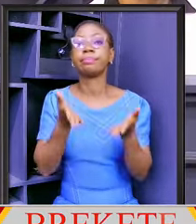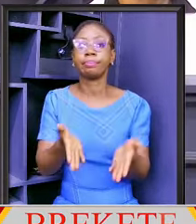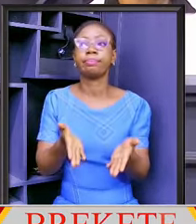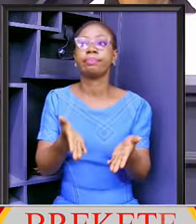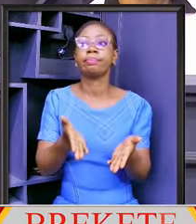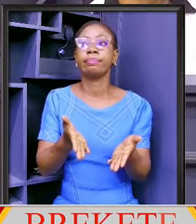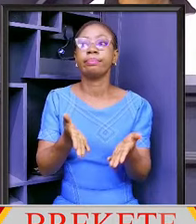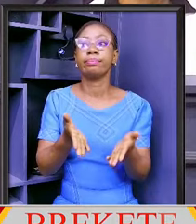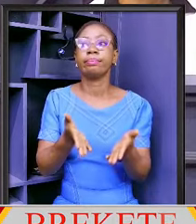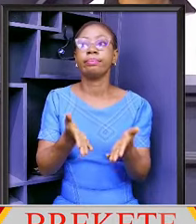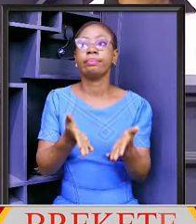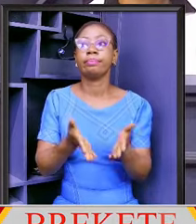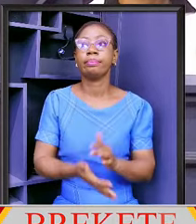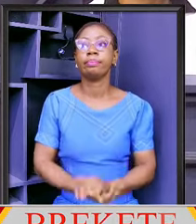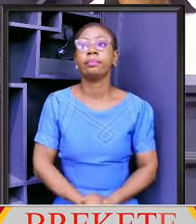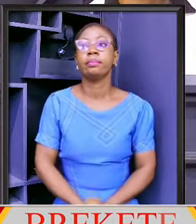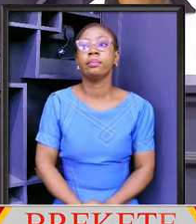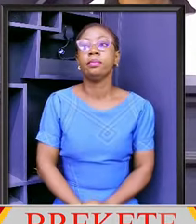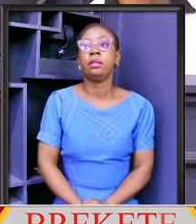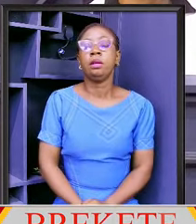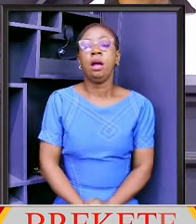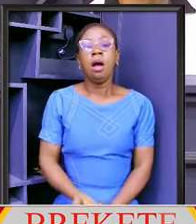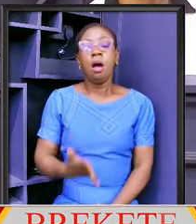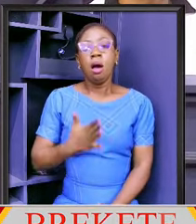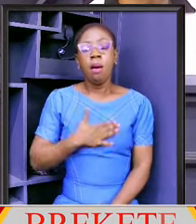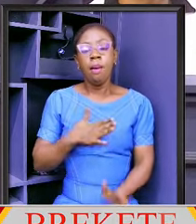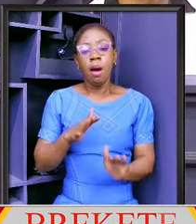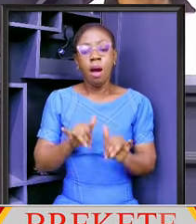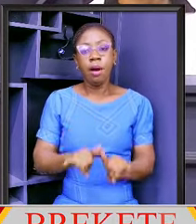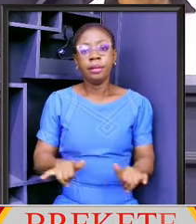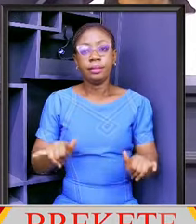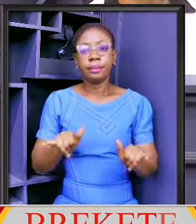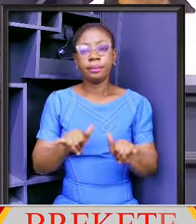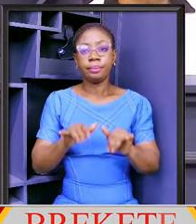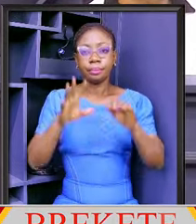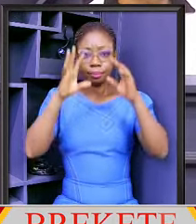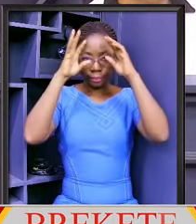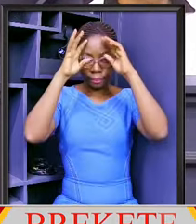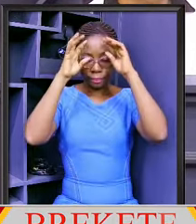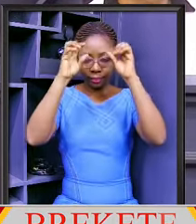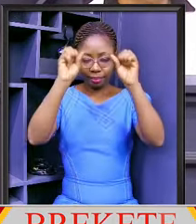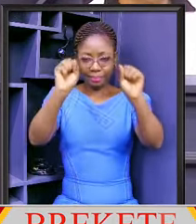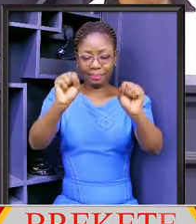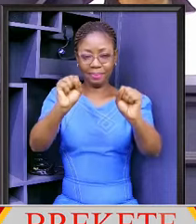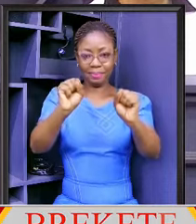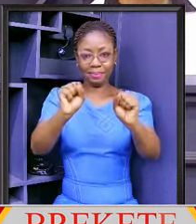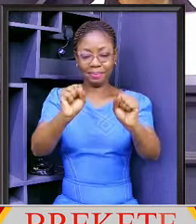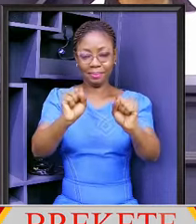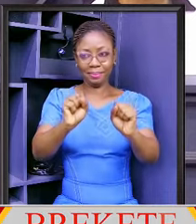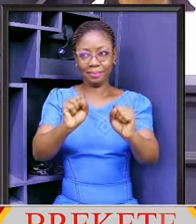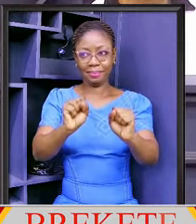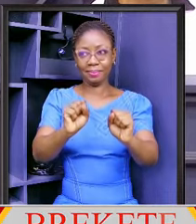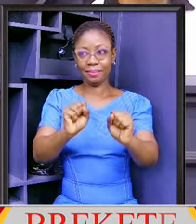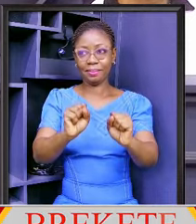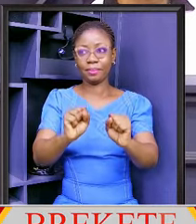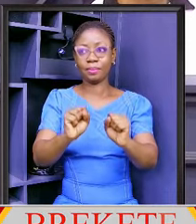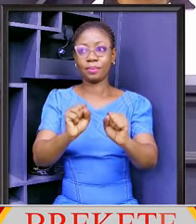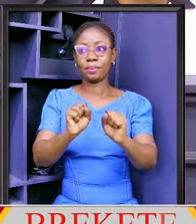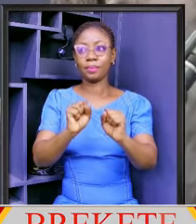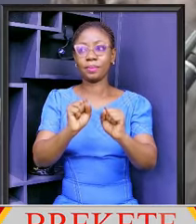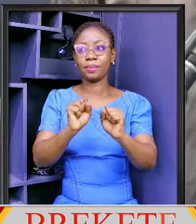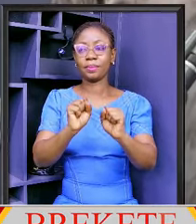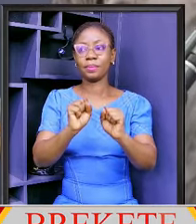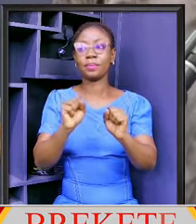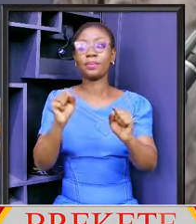even as their tribal man day for studio. My honorable president, sir, with due respect, I call person name. No, you know, I just the once you the, hear with due